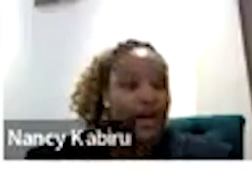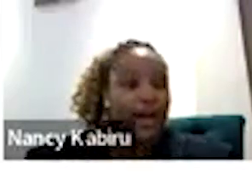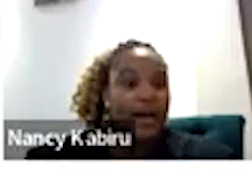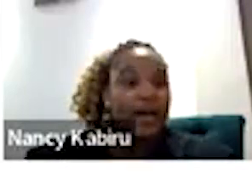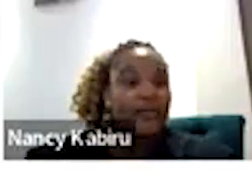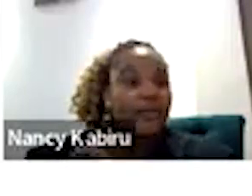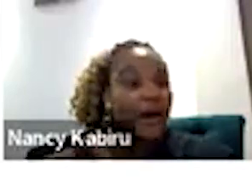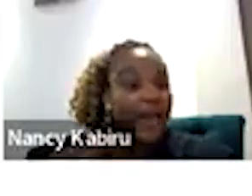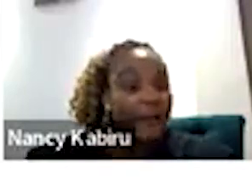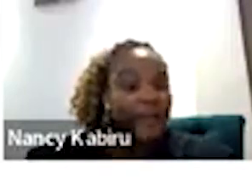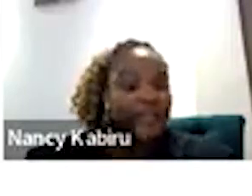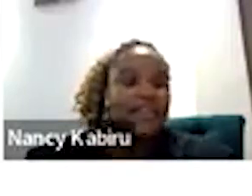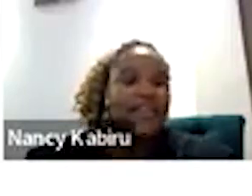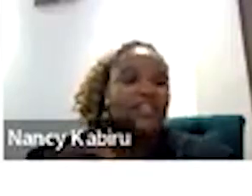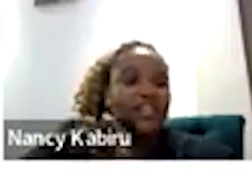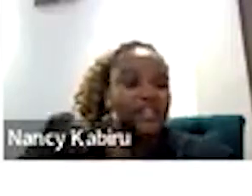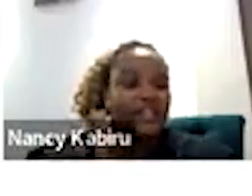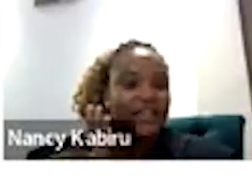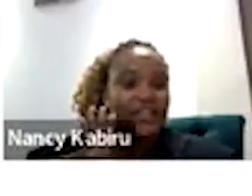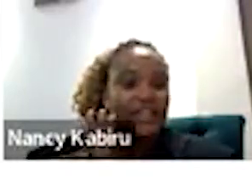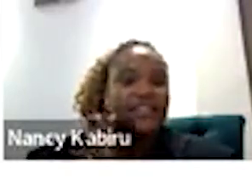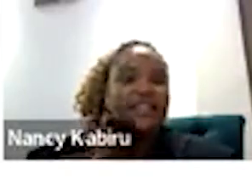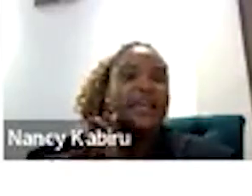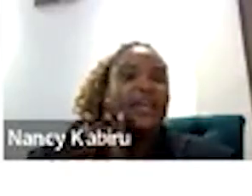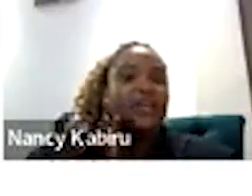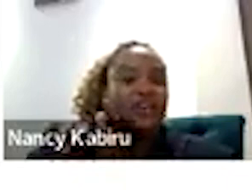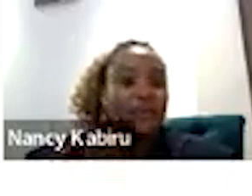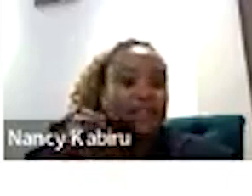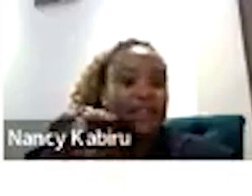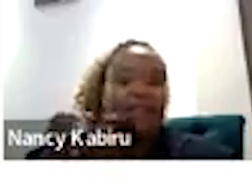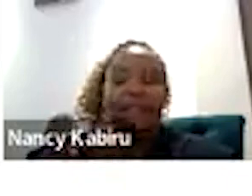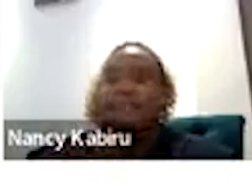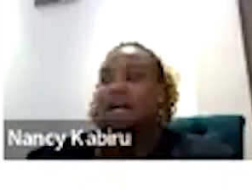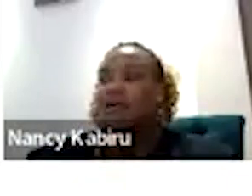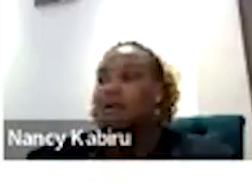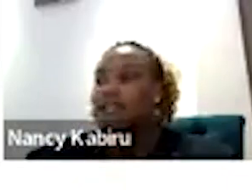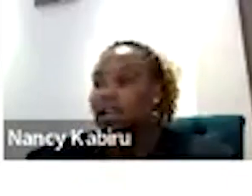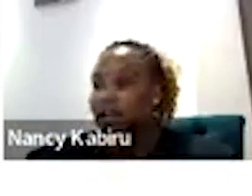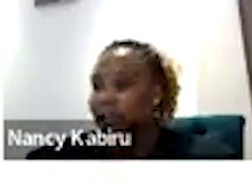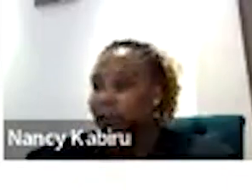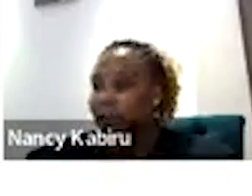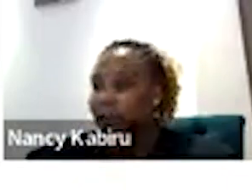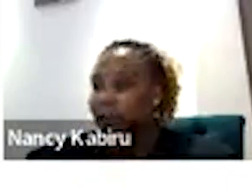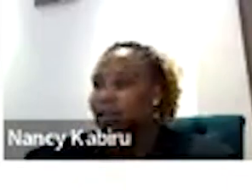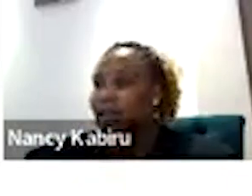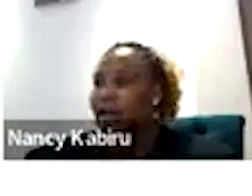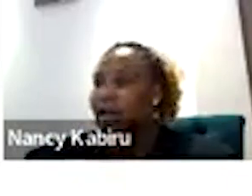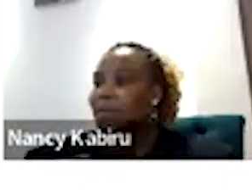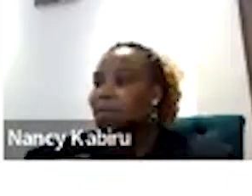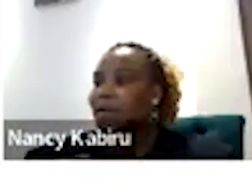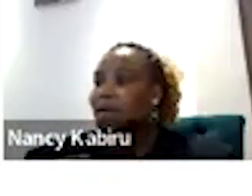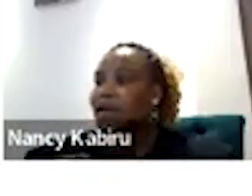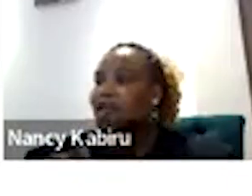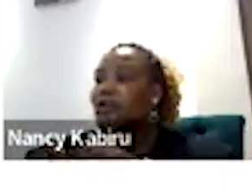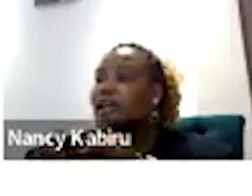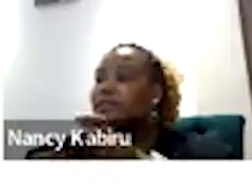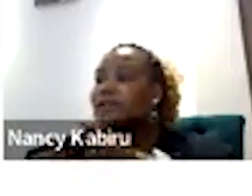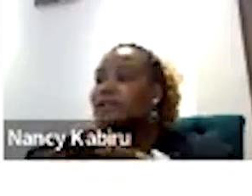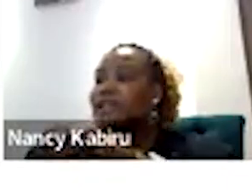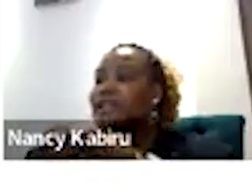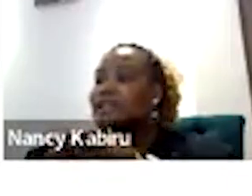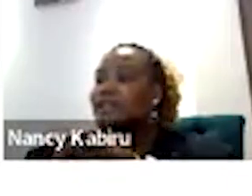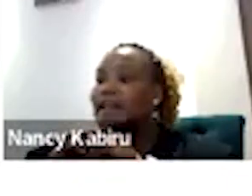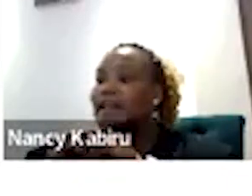Financial requirements with the changes in the economy, the demands are quite high.